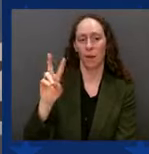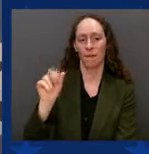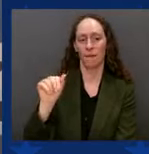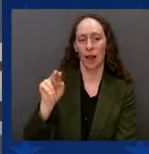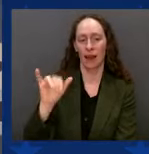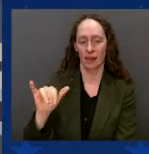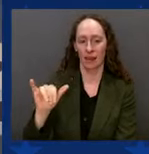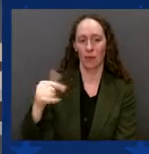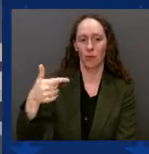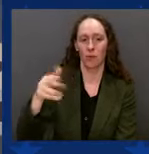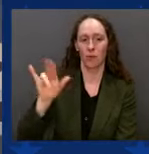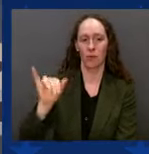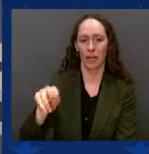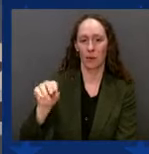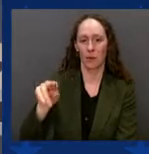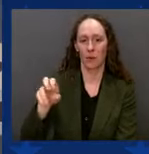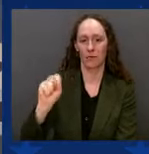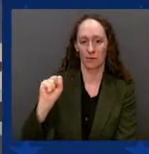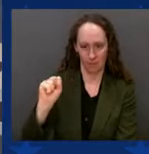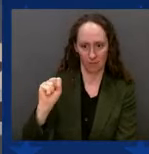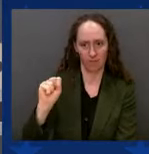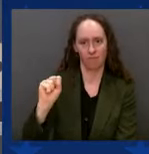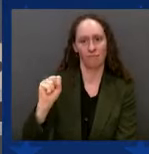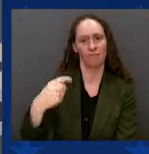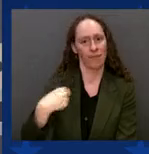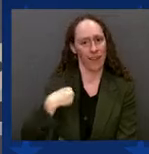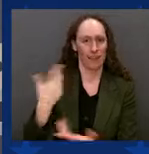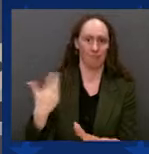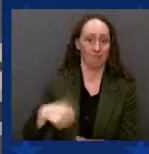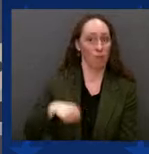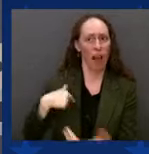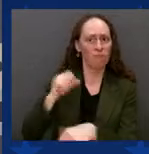of the IUPAT District Council 21.